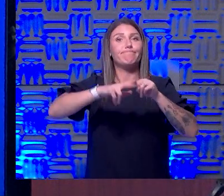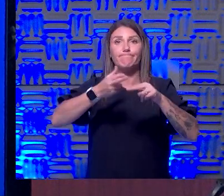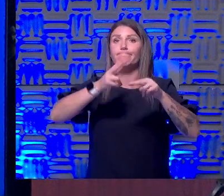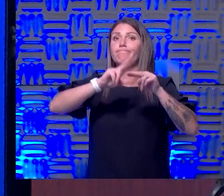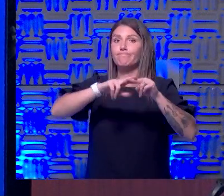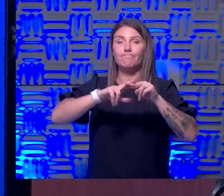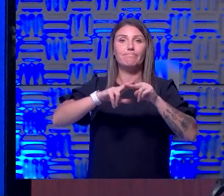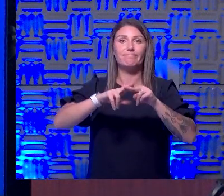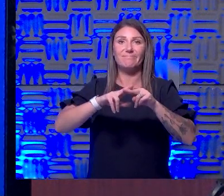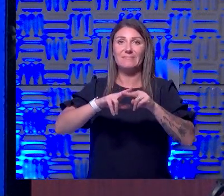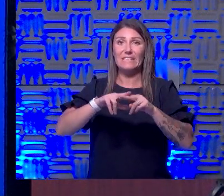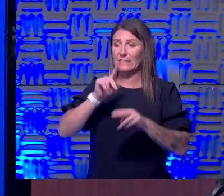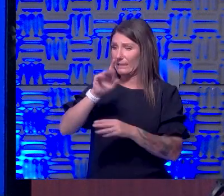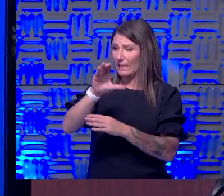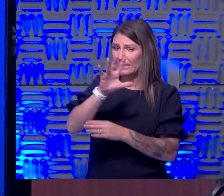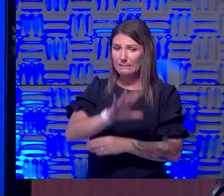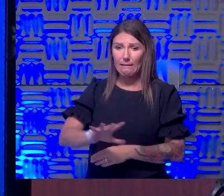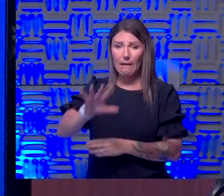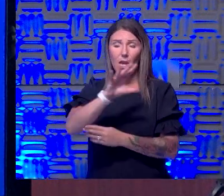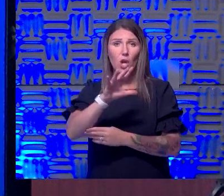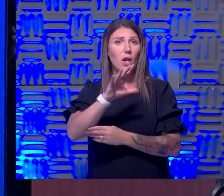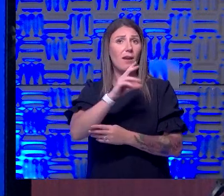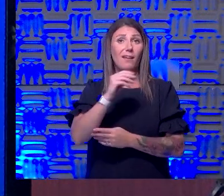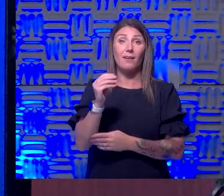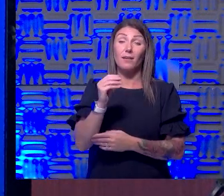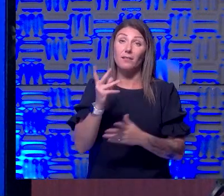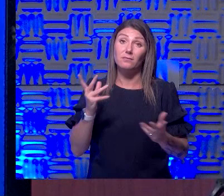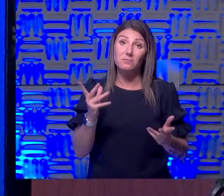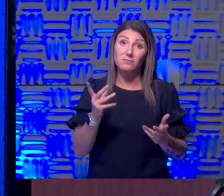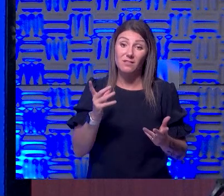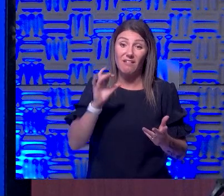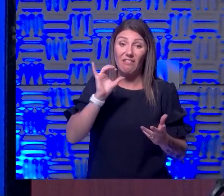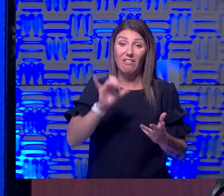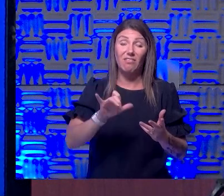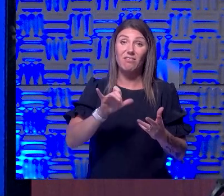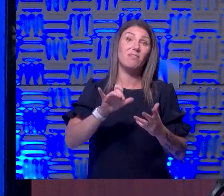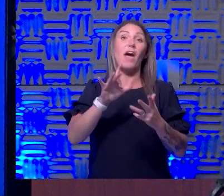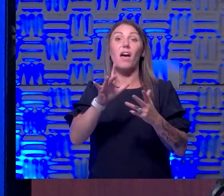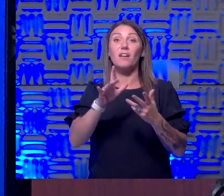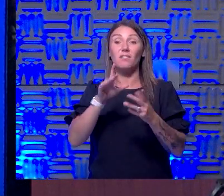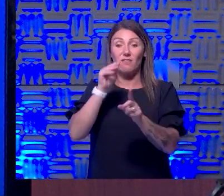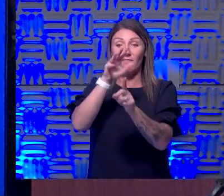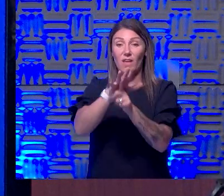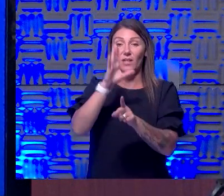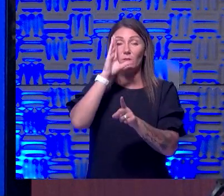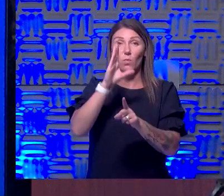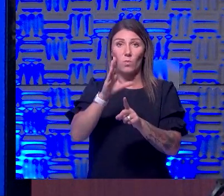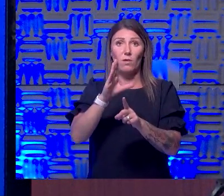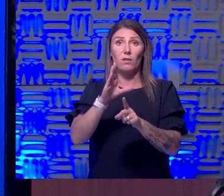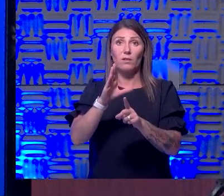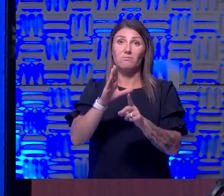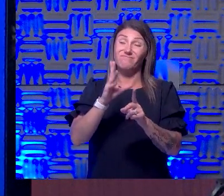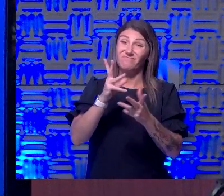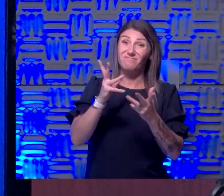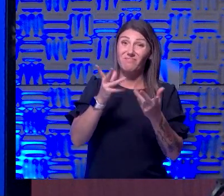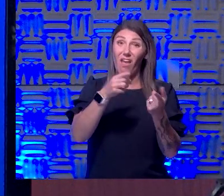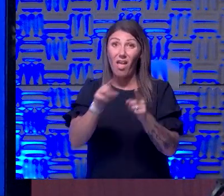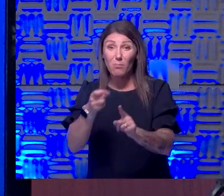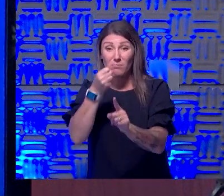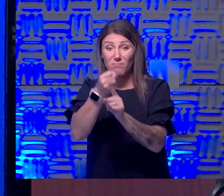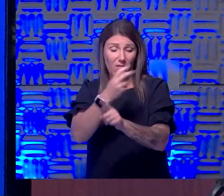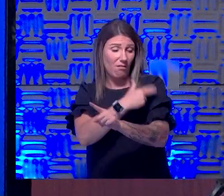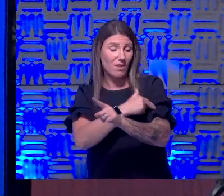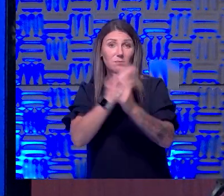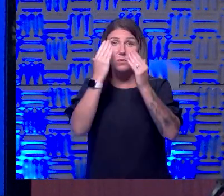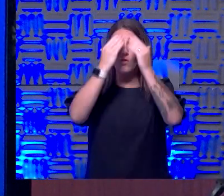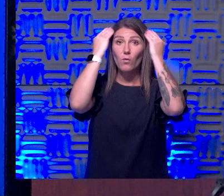continue to increase in the Kansas City area, and that that spillover effect will cause hospitals to be overwhelmed, and we will have to